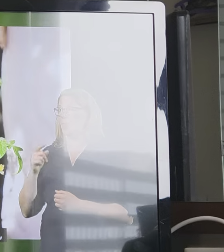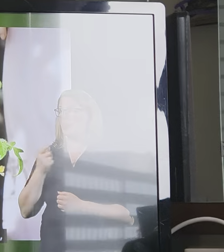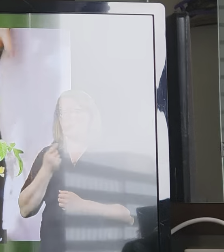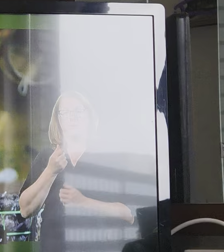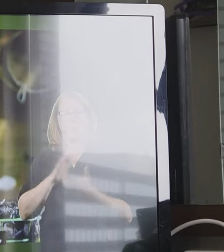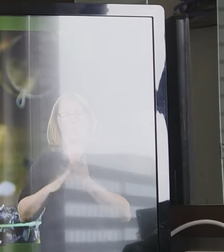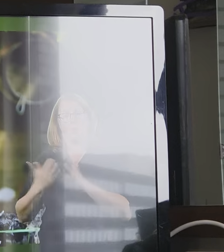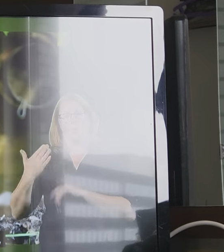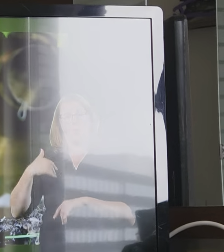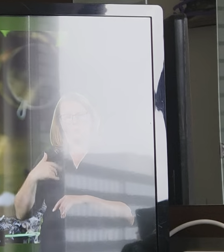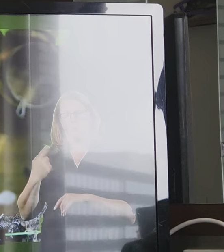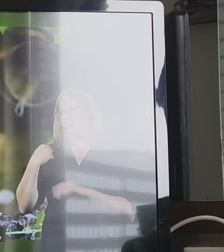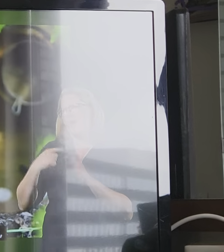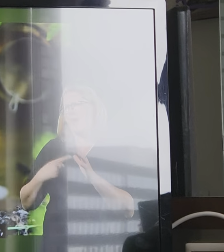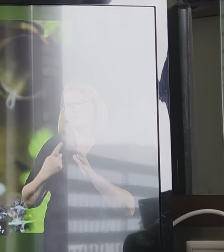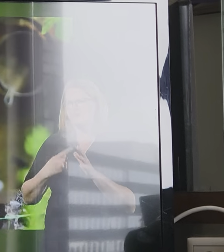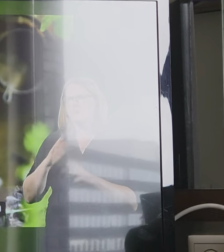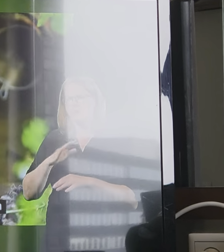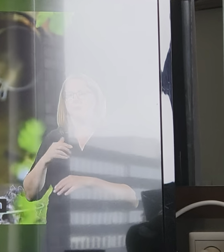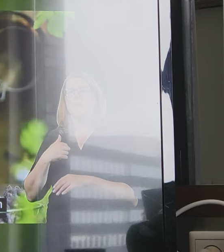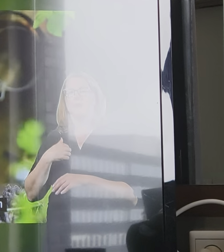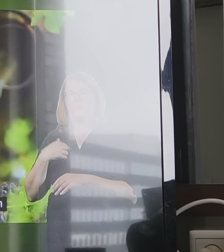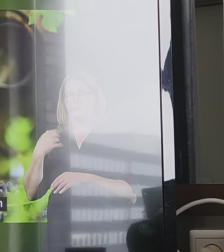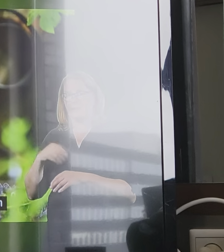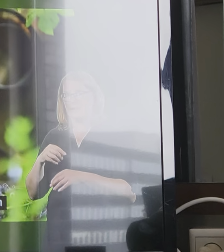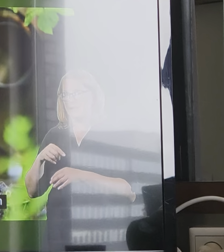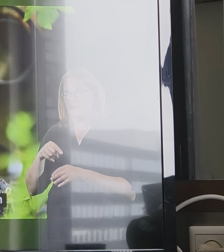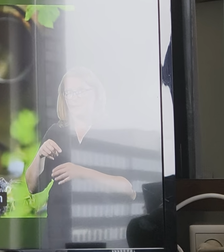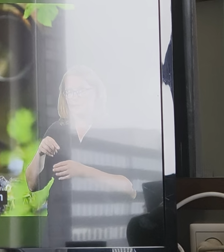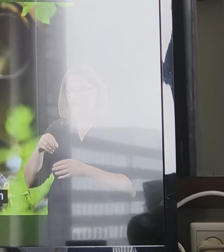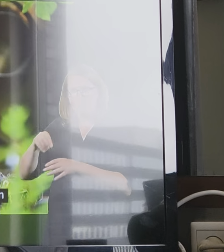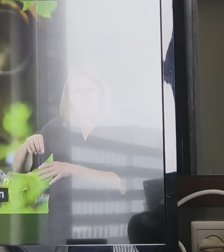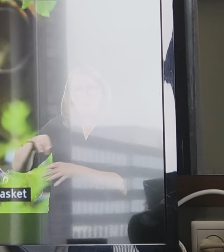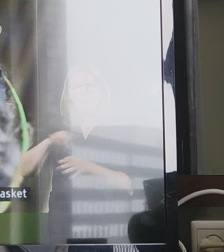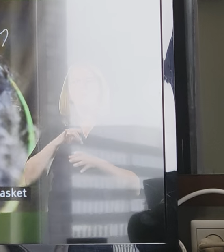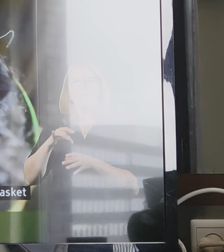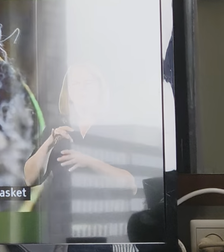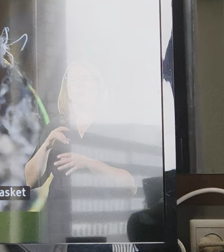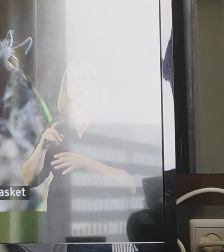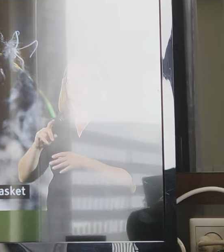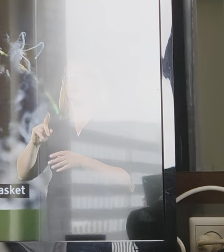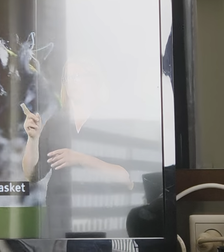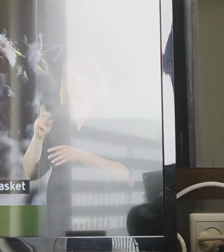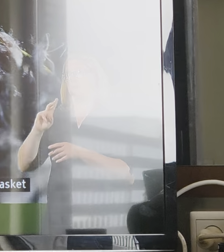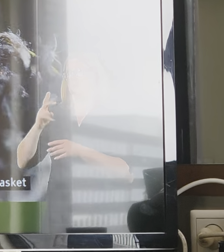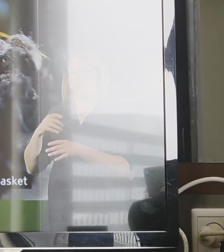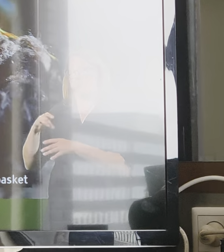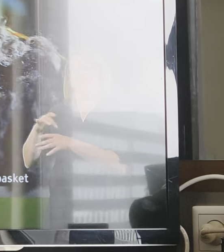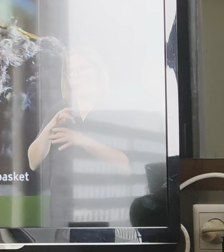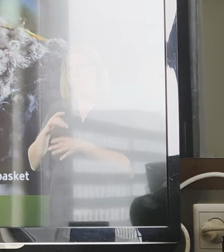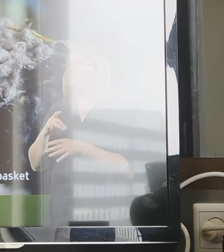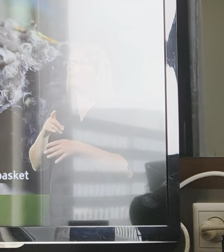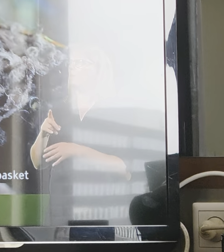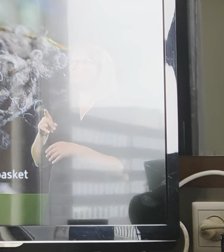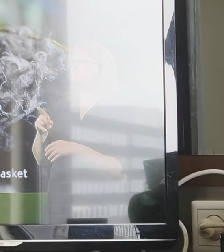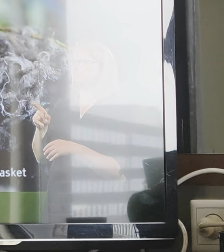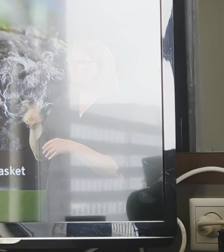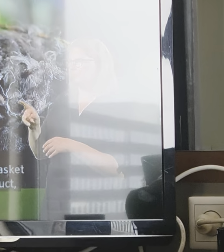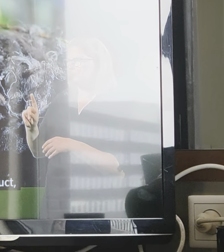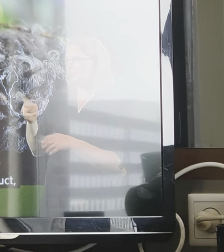crop. And because I'm a bit short of space in the greenhouse, I'm going to grow them in a hanging basket. So I'm lining my hanging basket